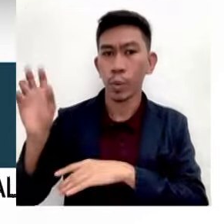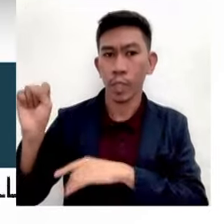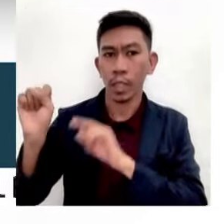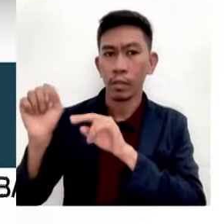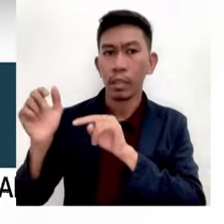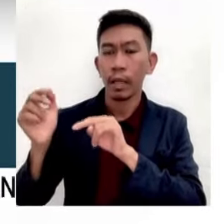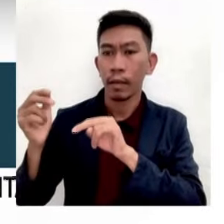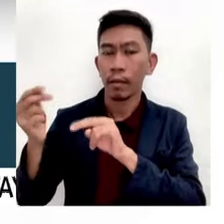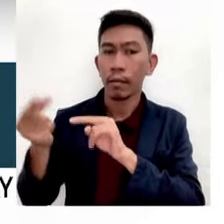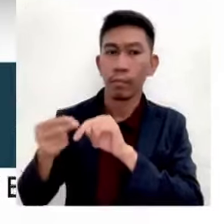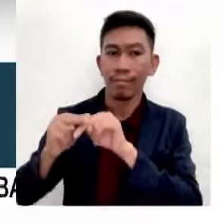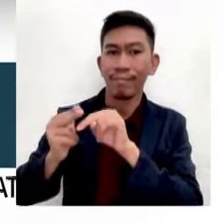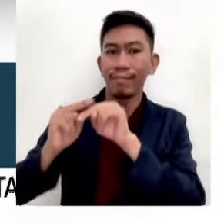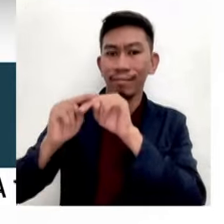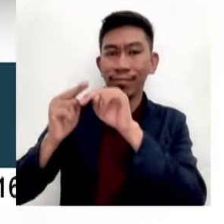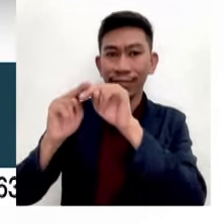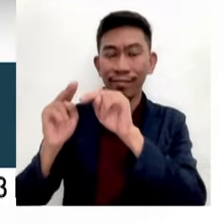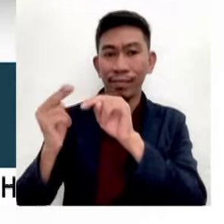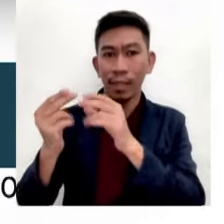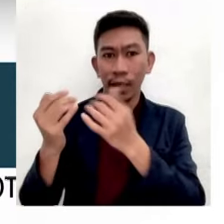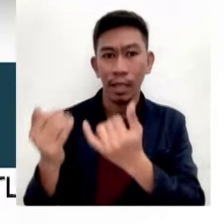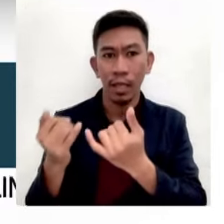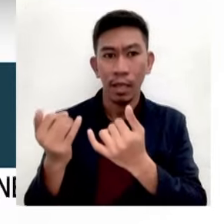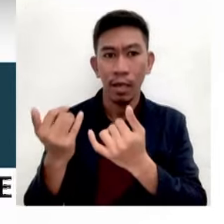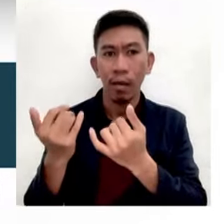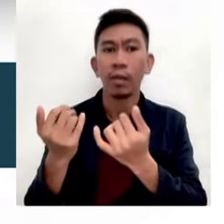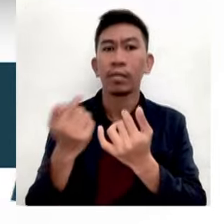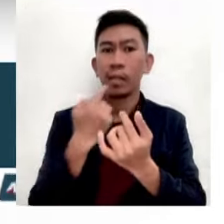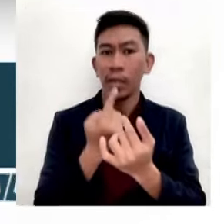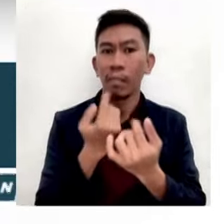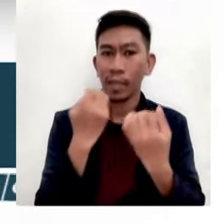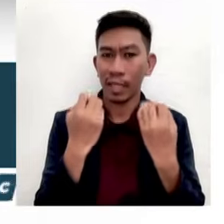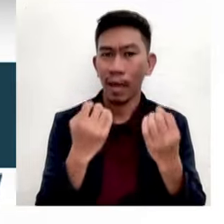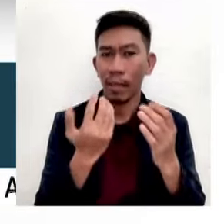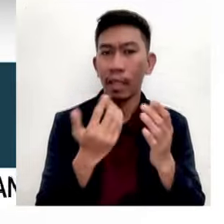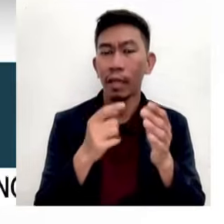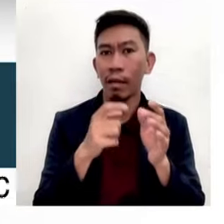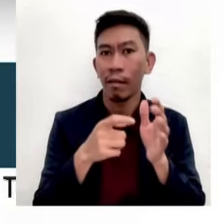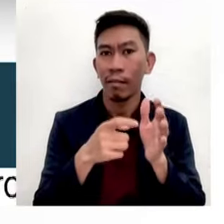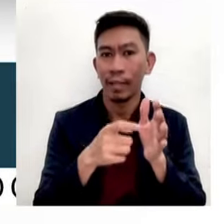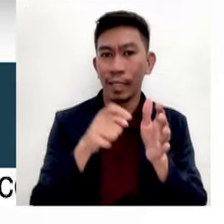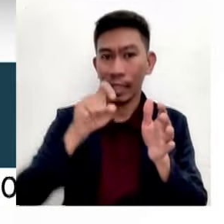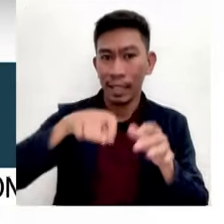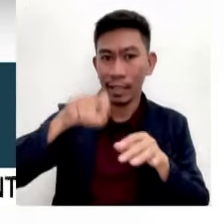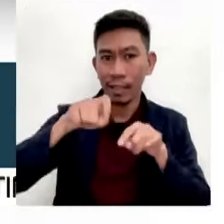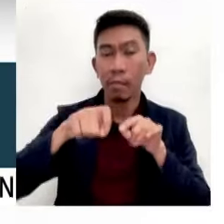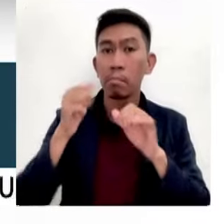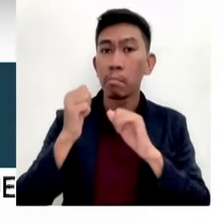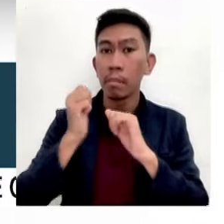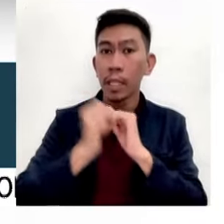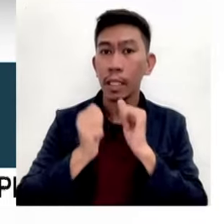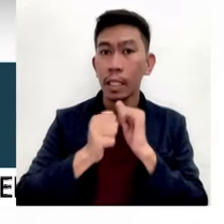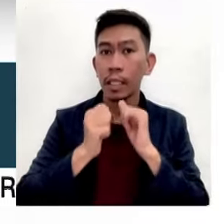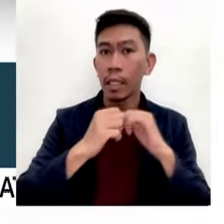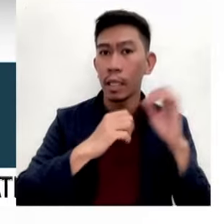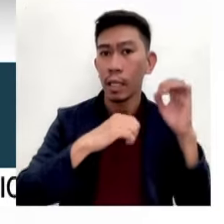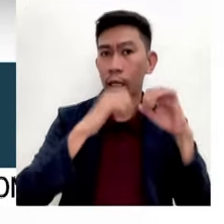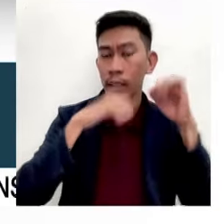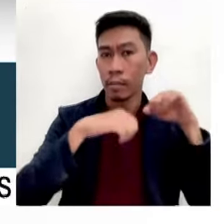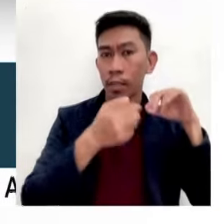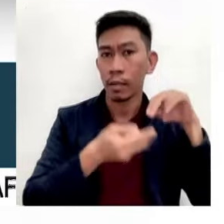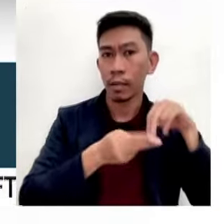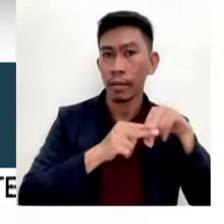nga nila, nag-slow yung demand growth. Ibig sabihin, yung ine-expect nating pagtaas ulit ng paggamit ng